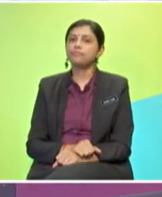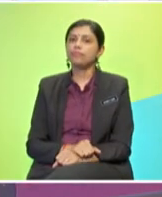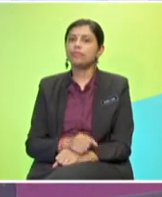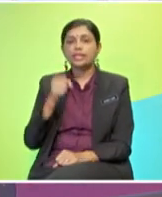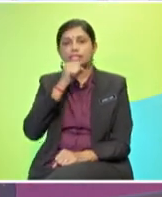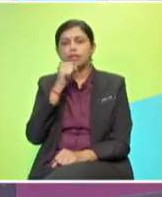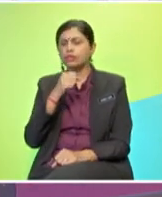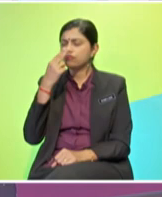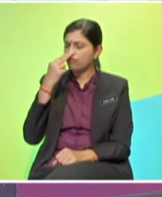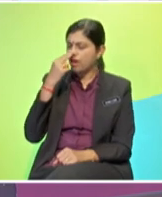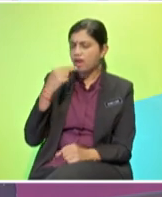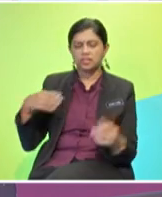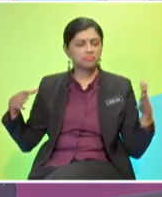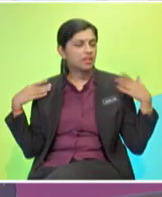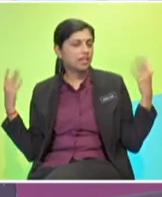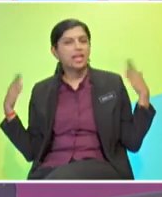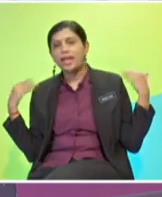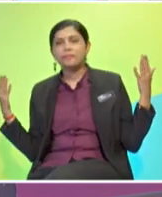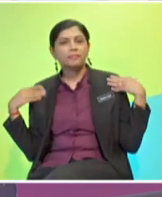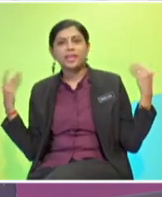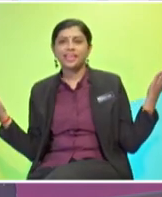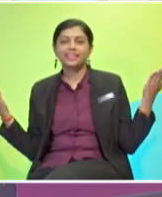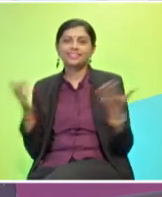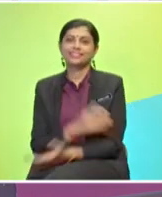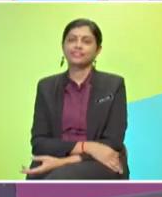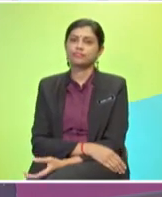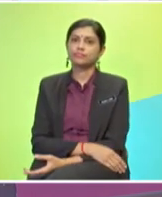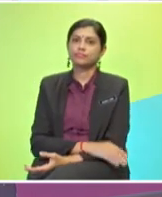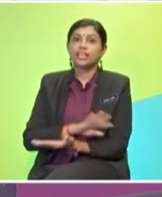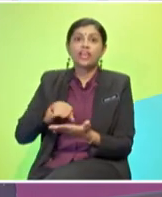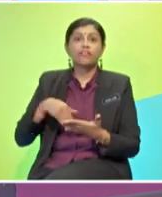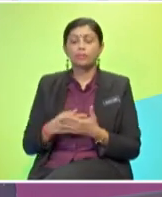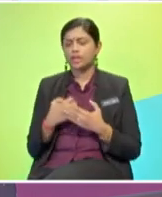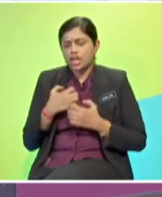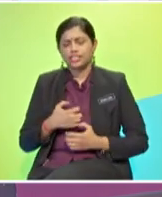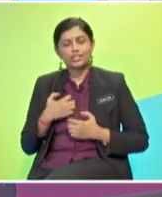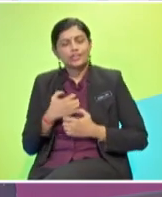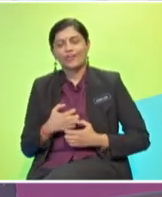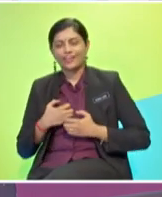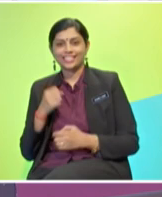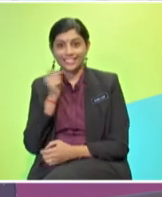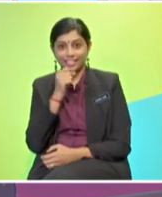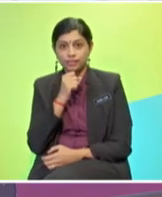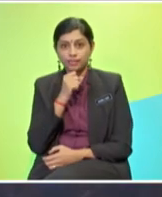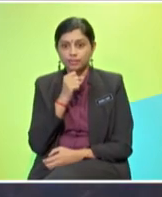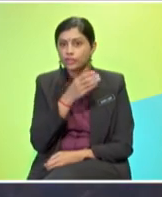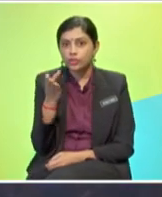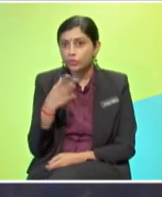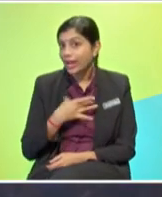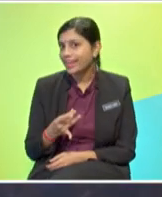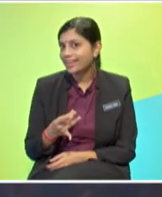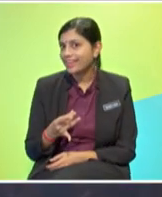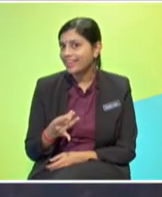fun. And singing is a very fun hobby. Okay. And everybody enjoys singing. Yes. Do you like to sing? Of course,